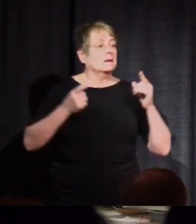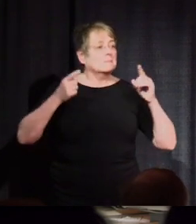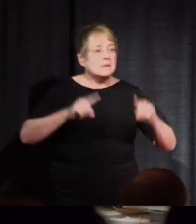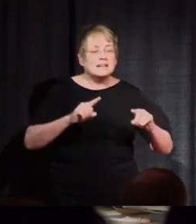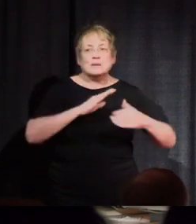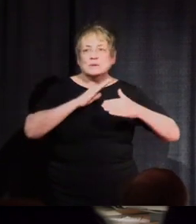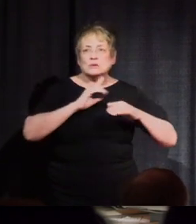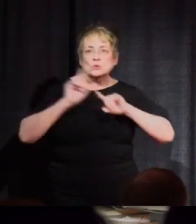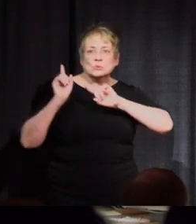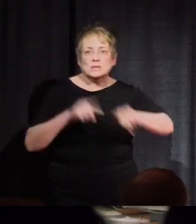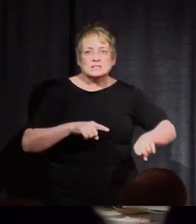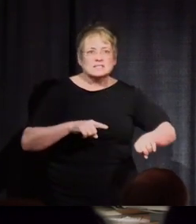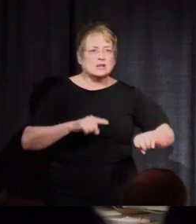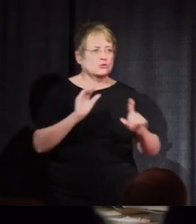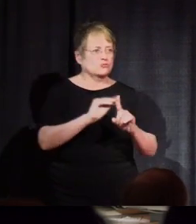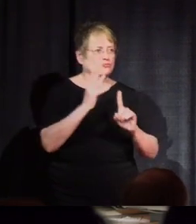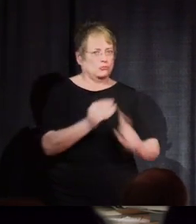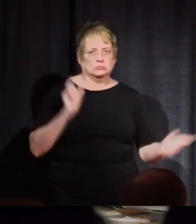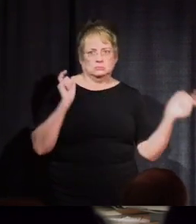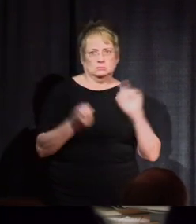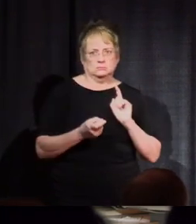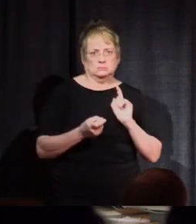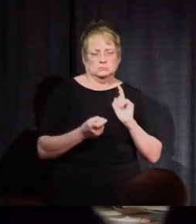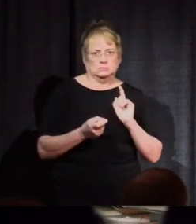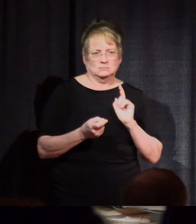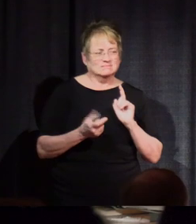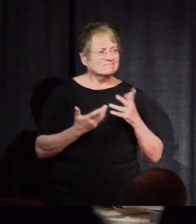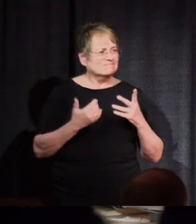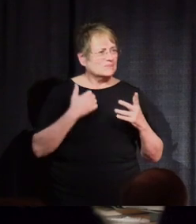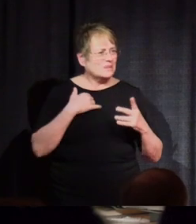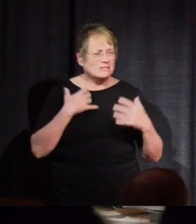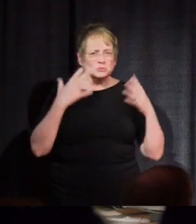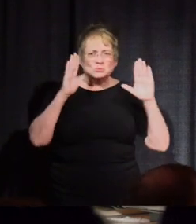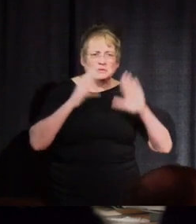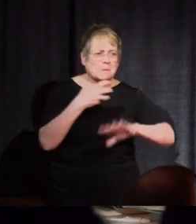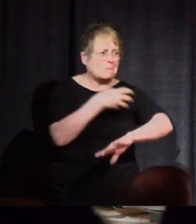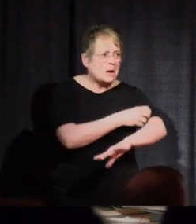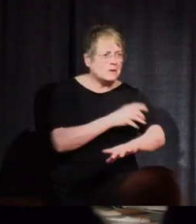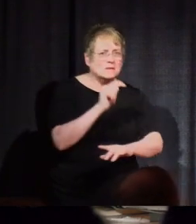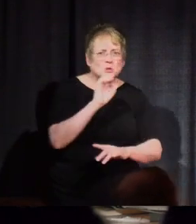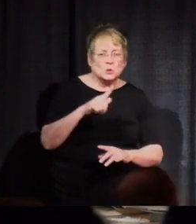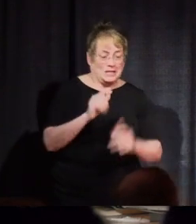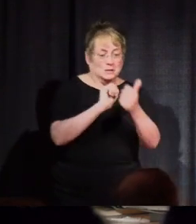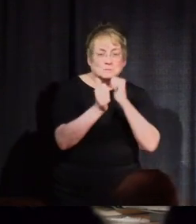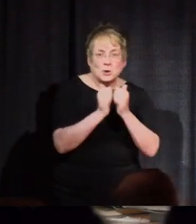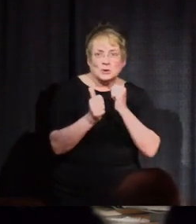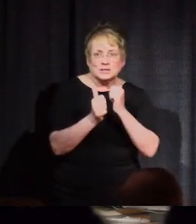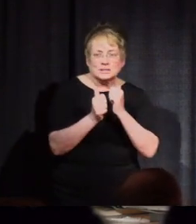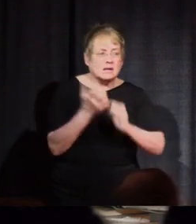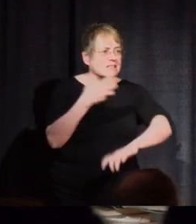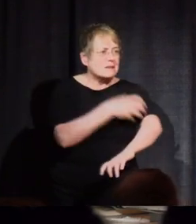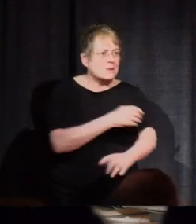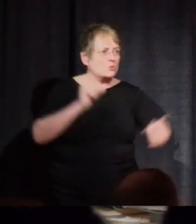is an undeniable cultural change we have this powerful tool sport the power to